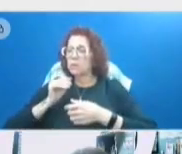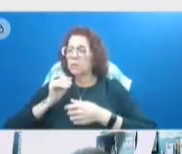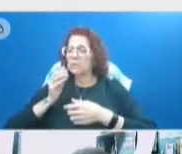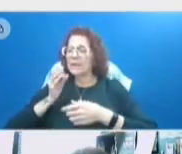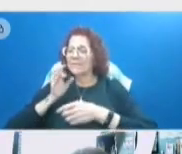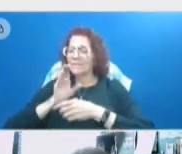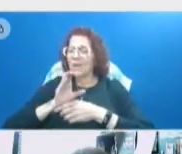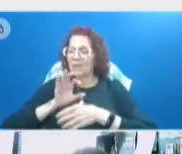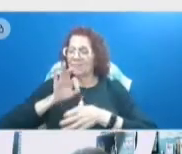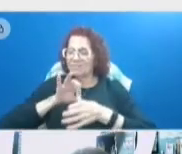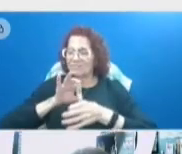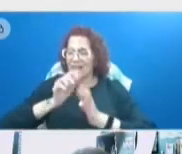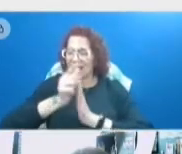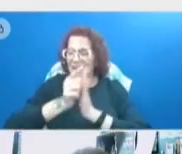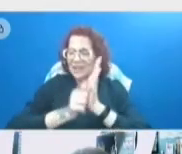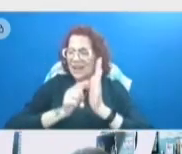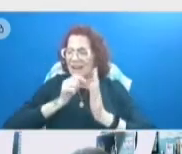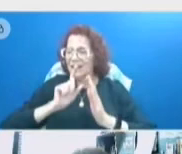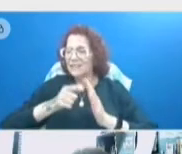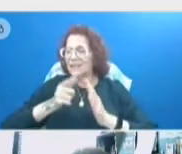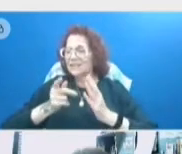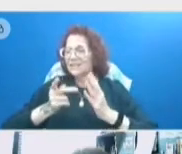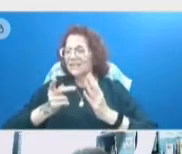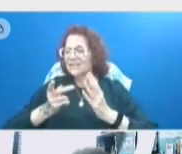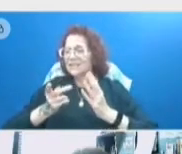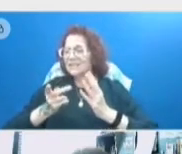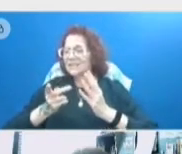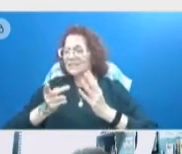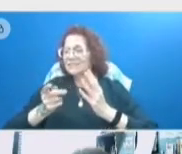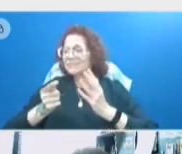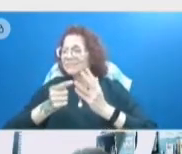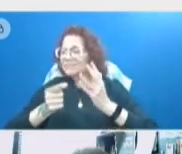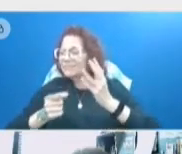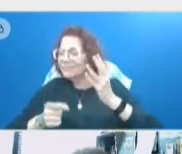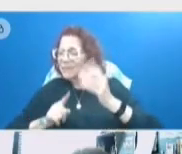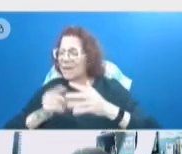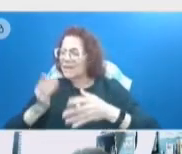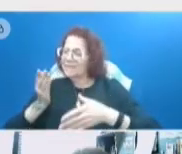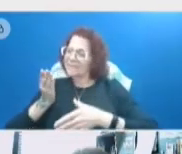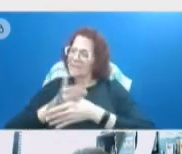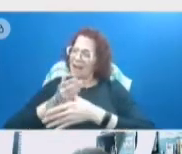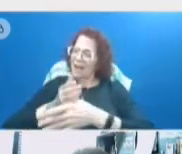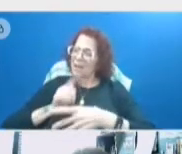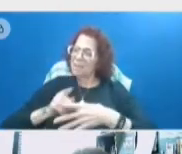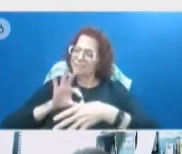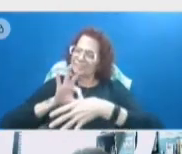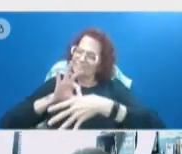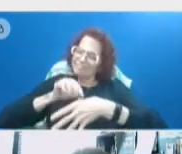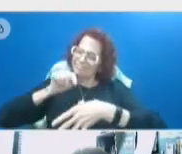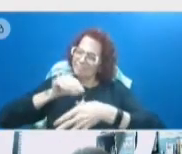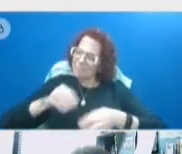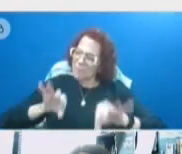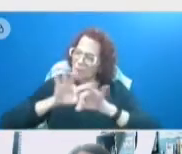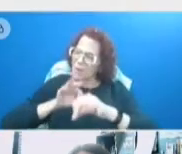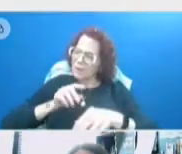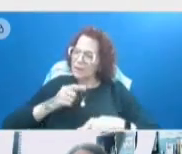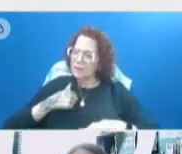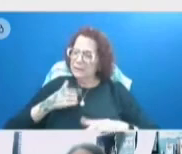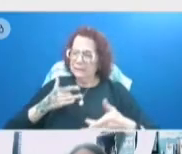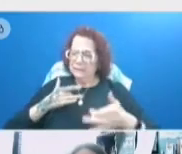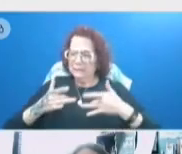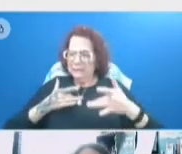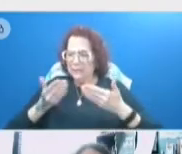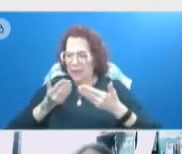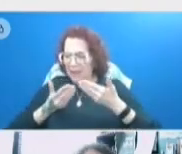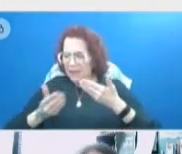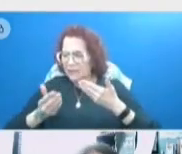file, but in all contexts. The concern I have going forward, and I've had it, is, the Enforcement Council has